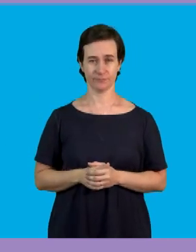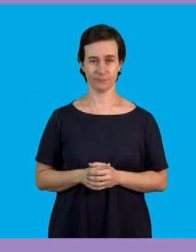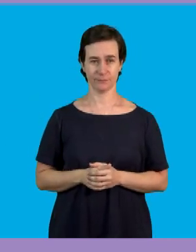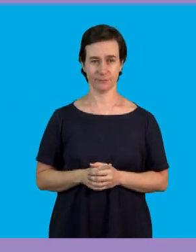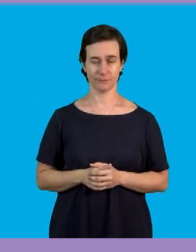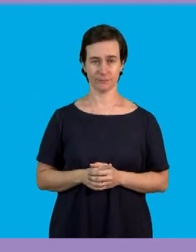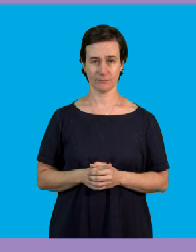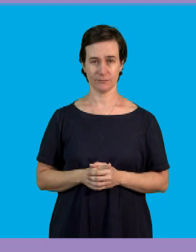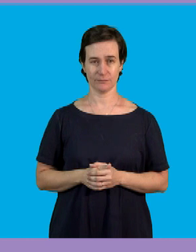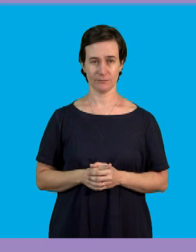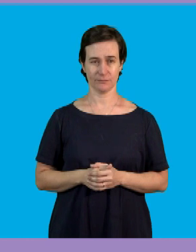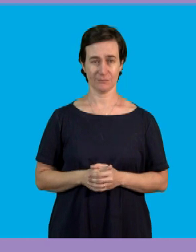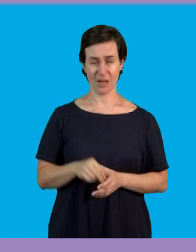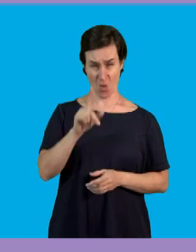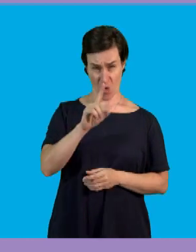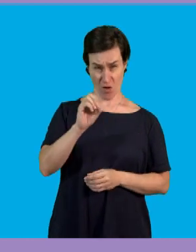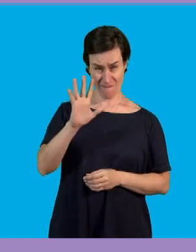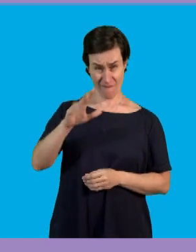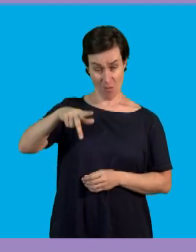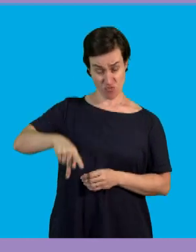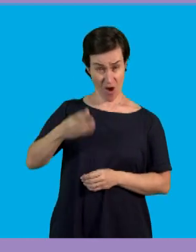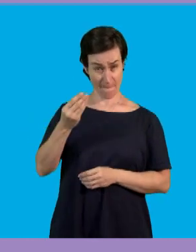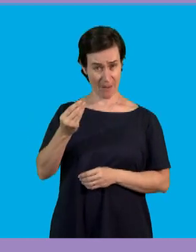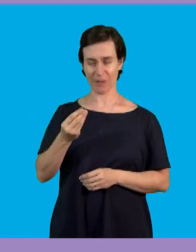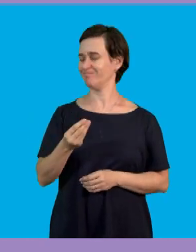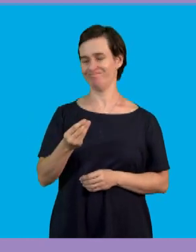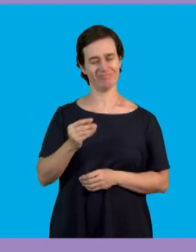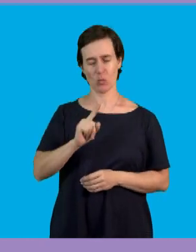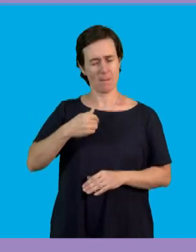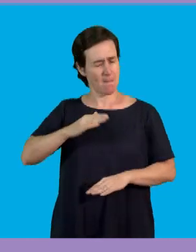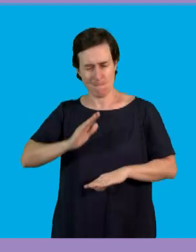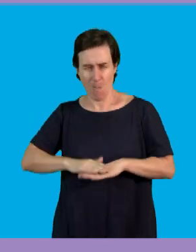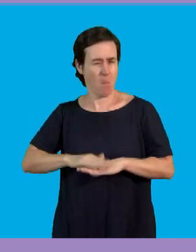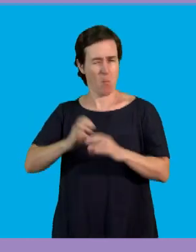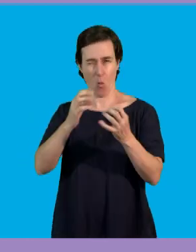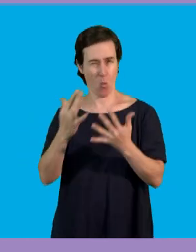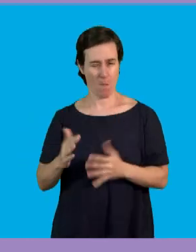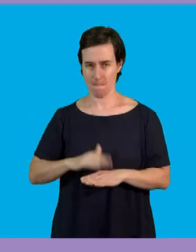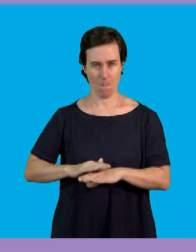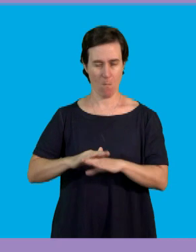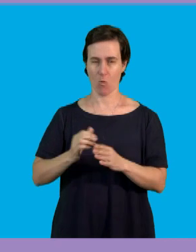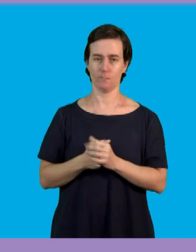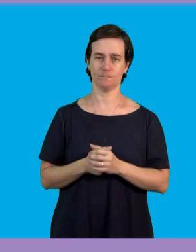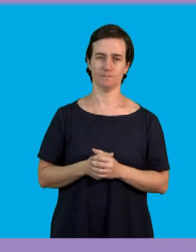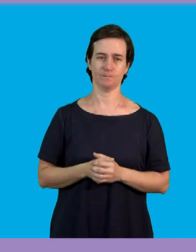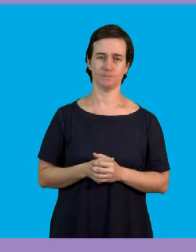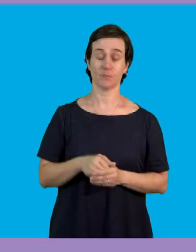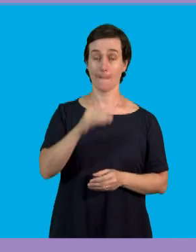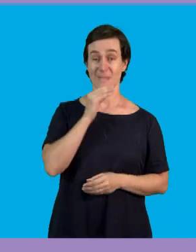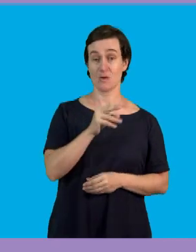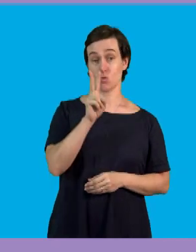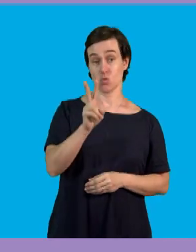105, right? But because 105 is not a prime number, we are going to break that down even